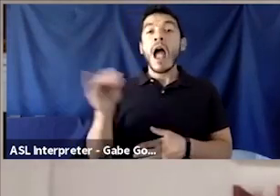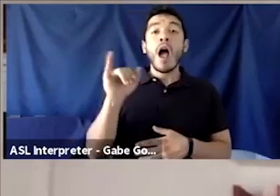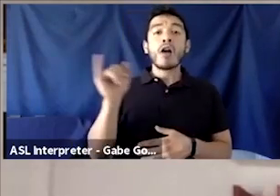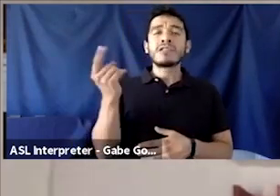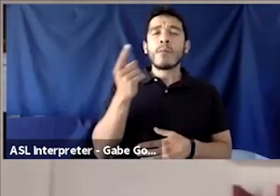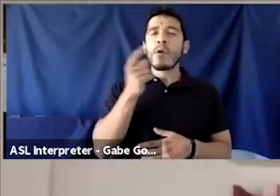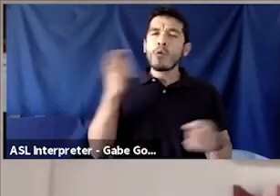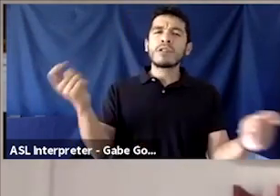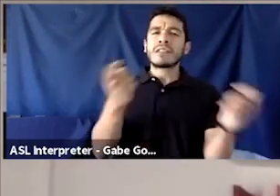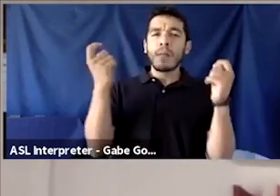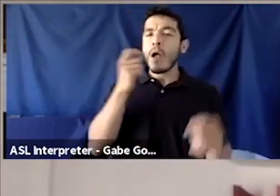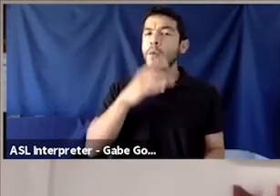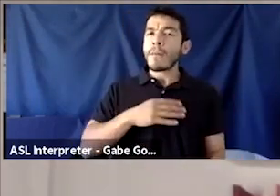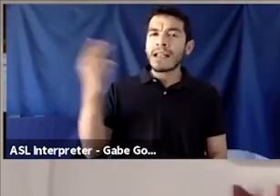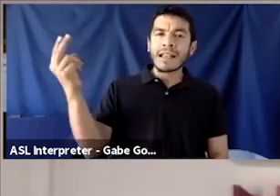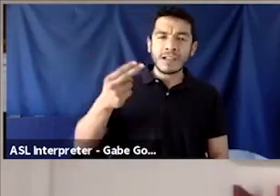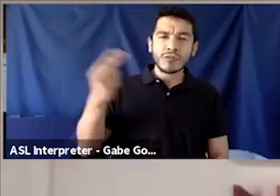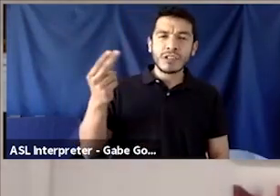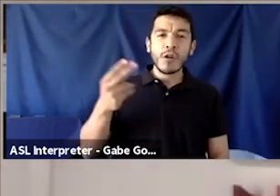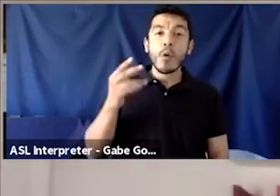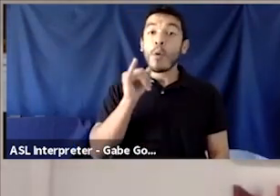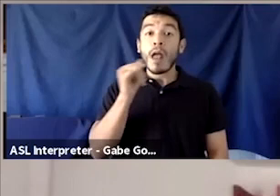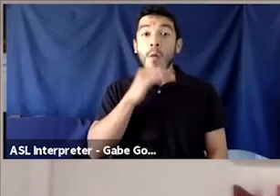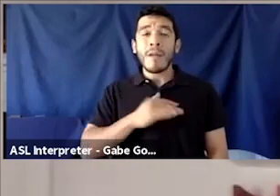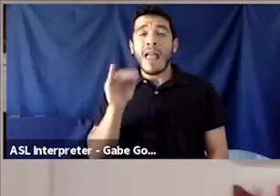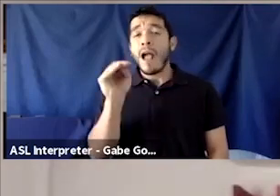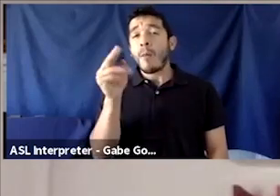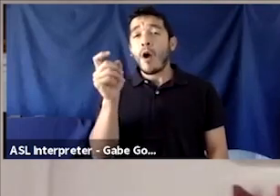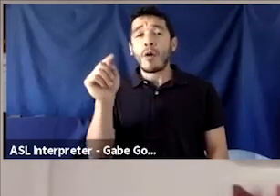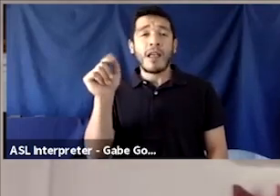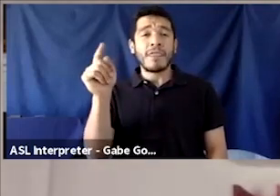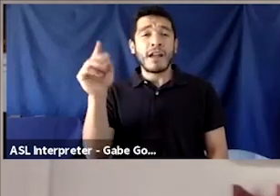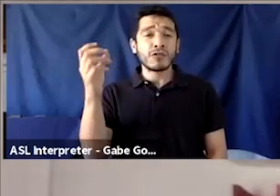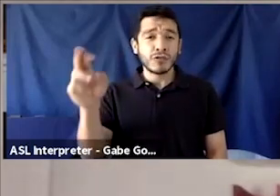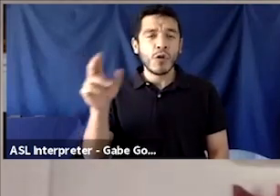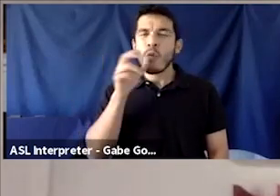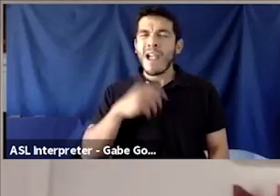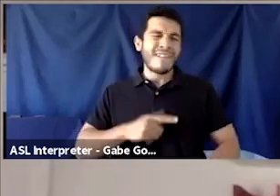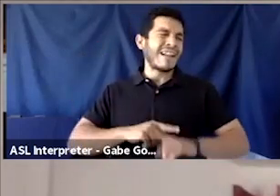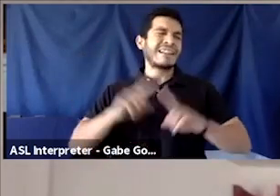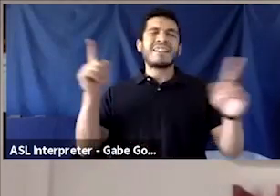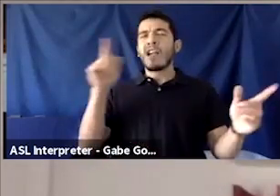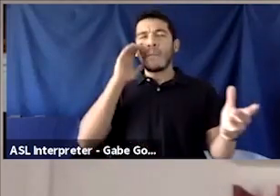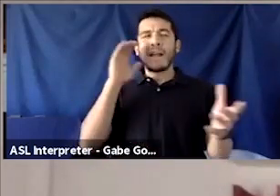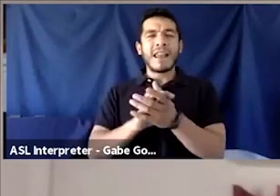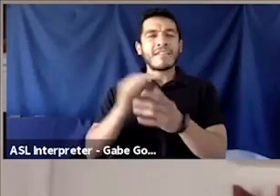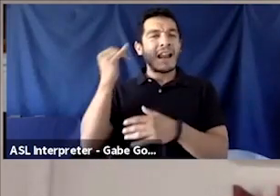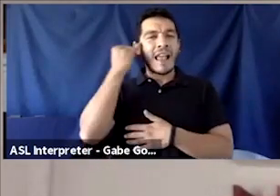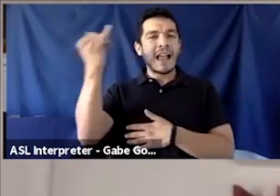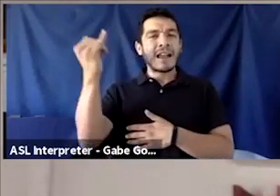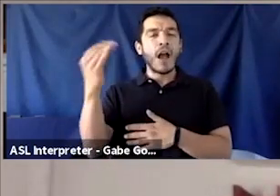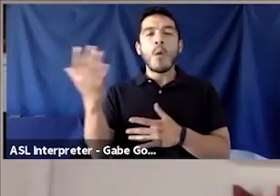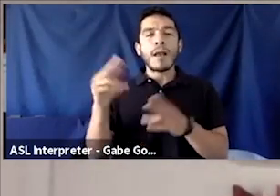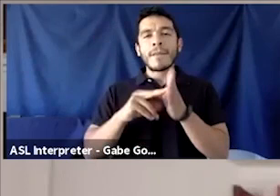celebrates women's history, who some of the biggest features might be women like Margaret Thatcher, who have completely different beliefs and ideologies about what it means to be